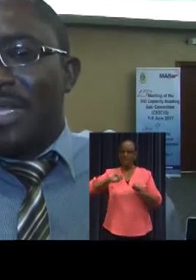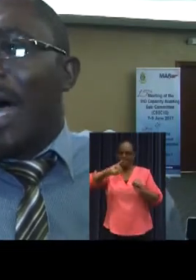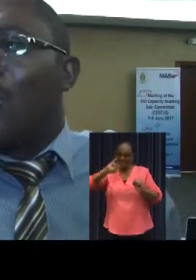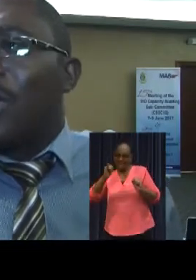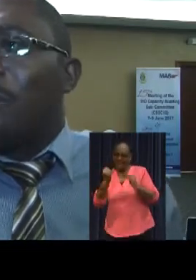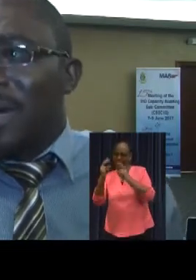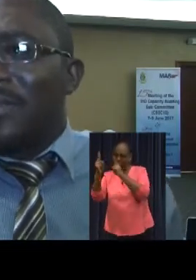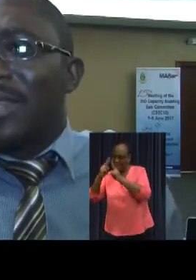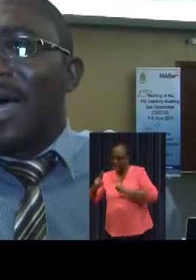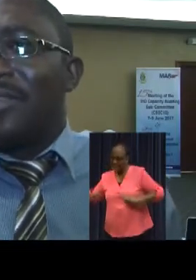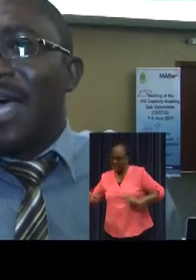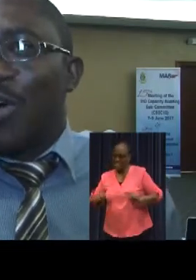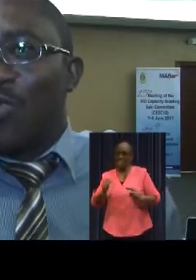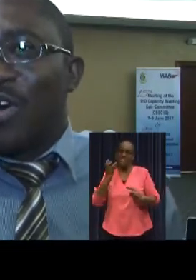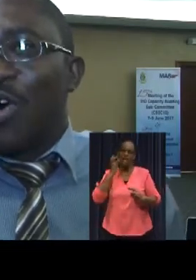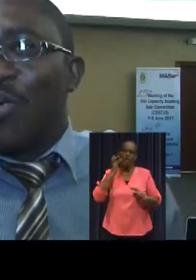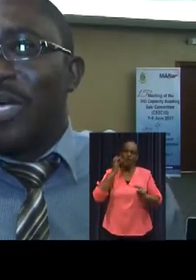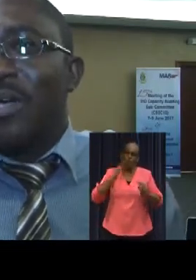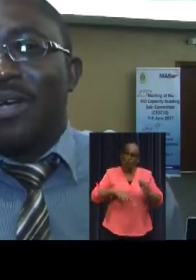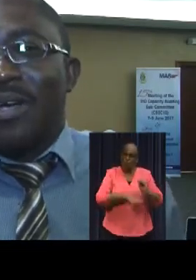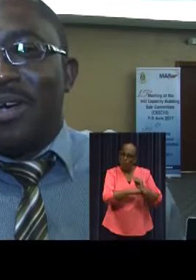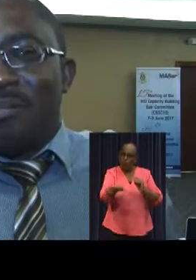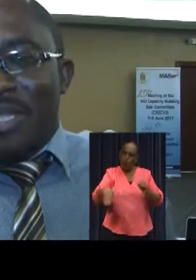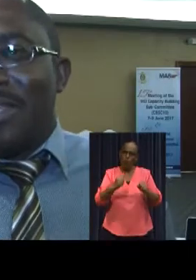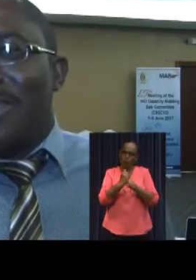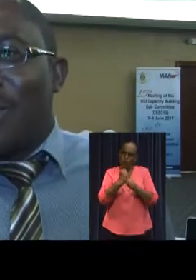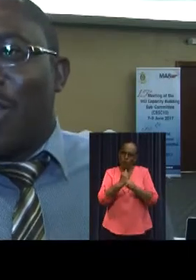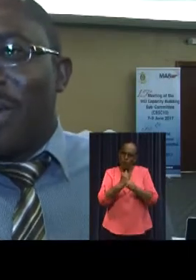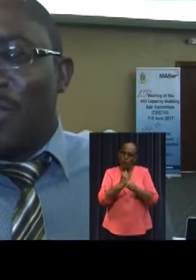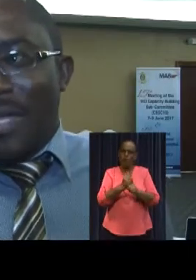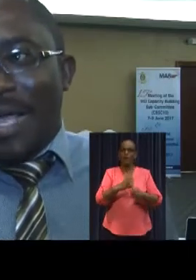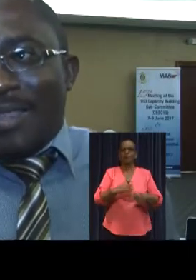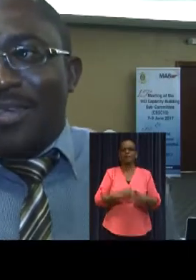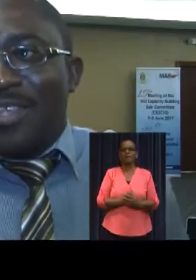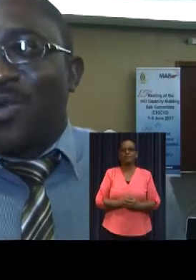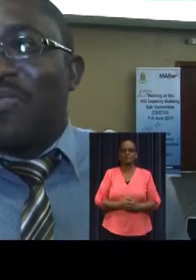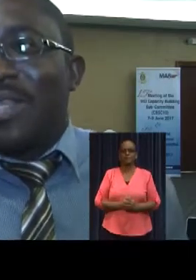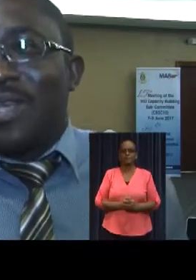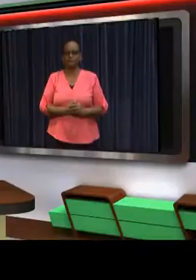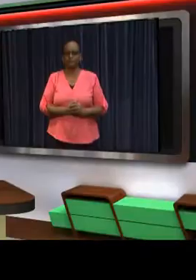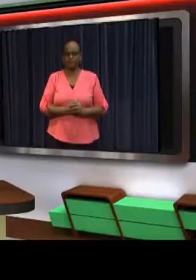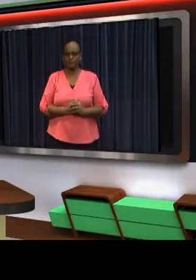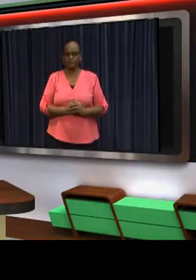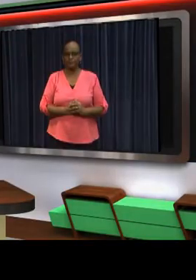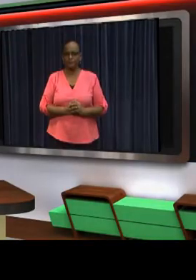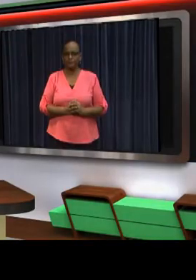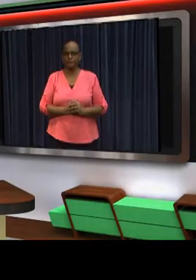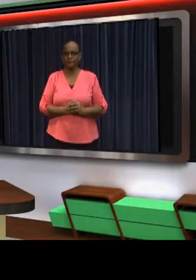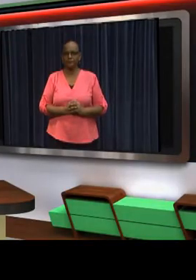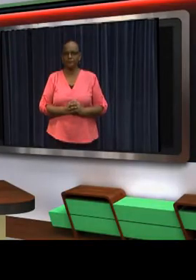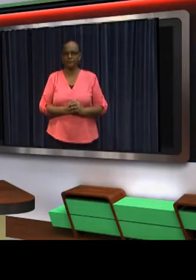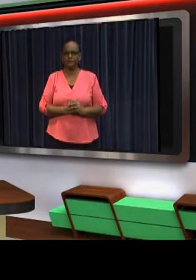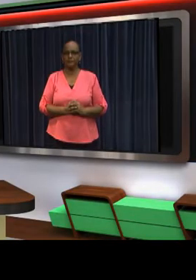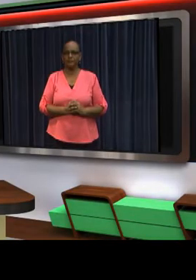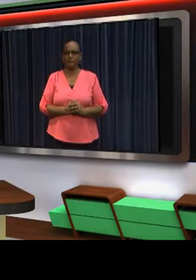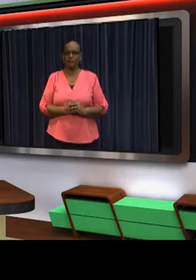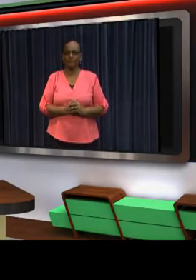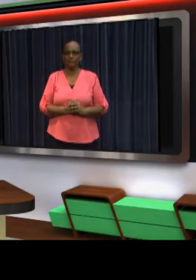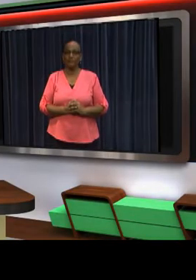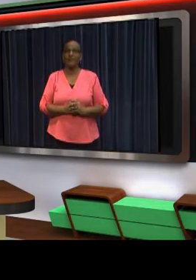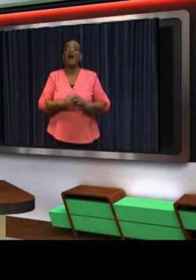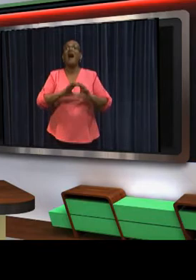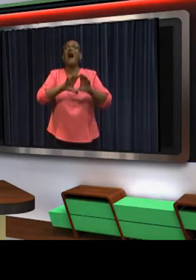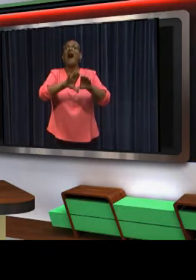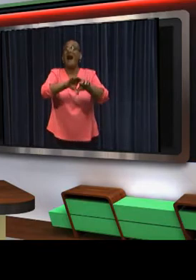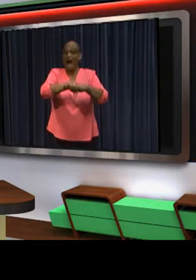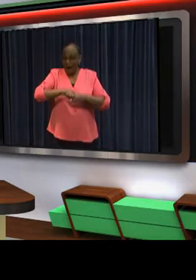Hydrographic Organization, IHO. Operation Octopus has